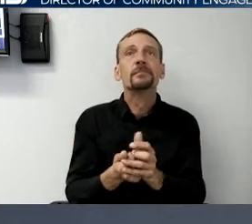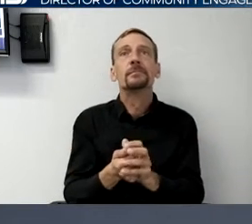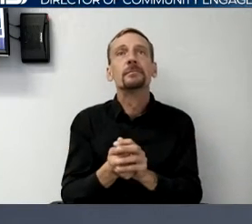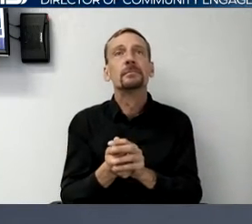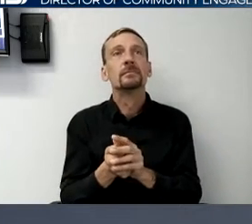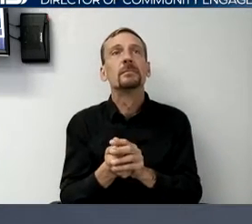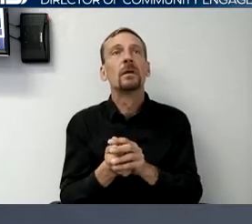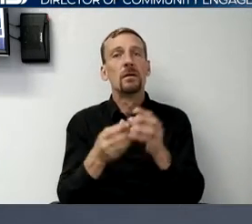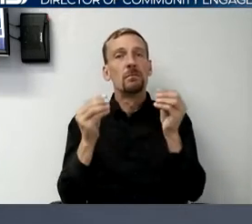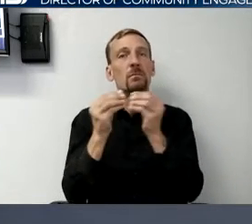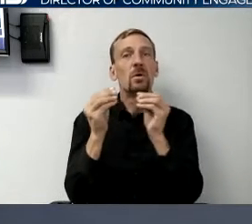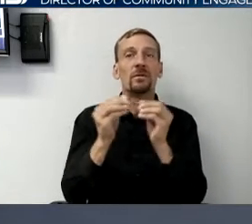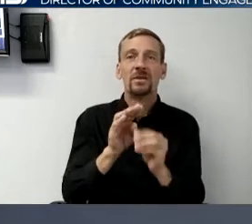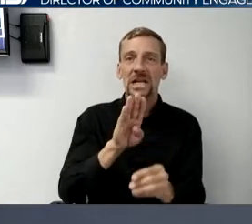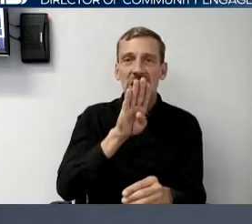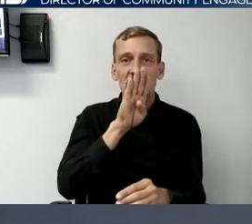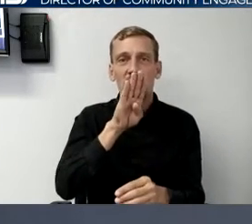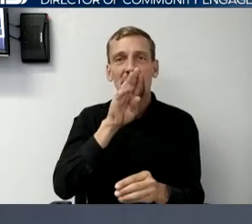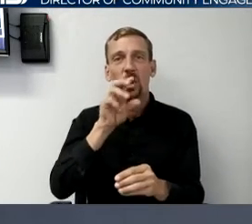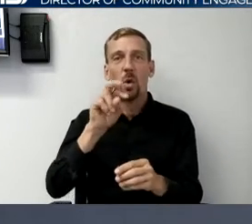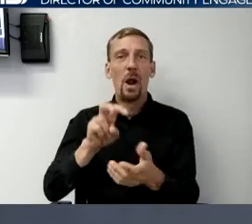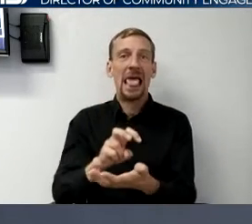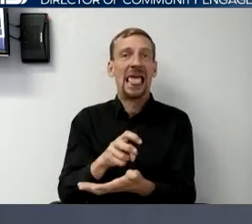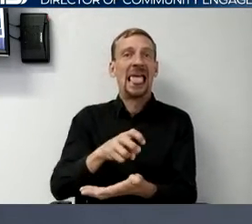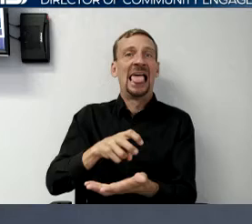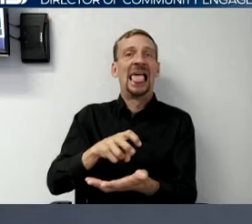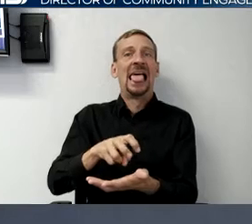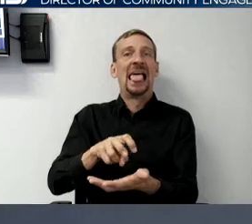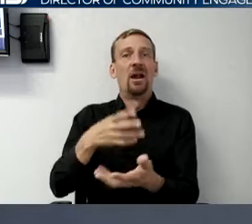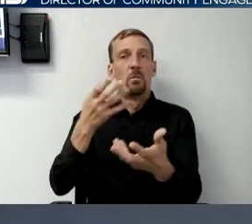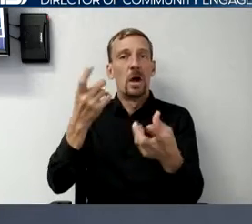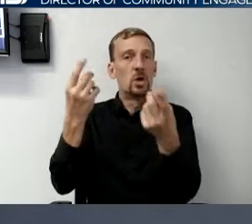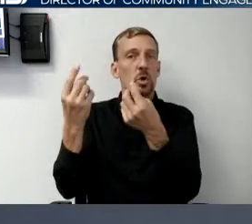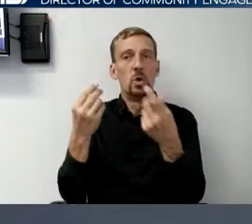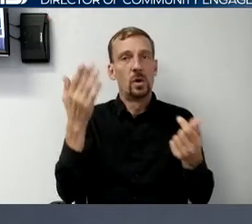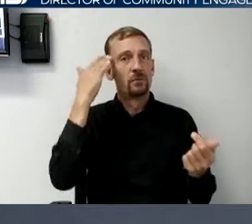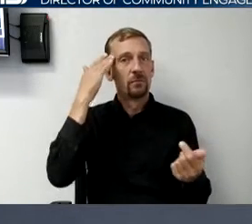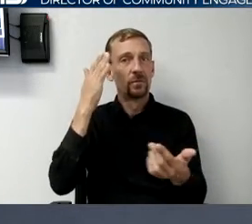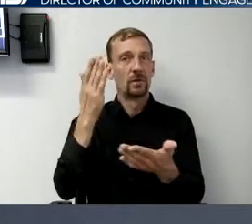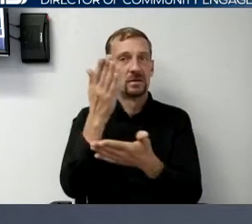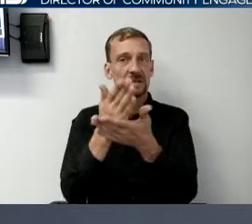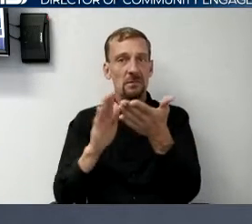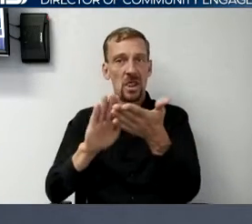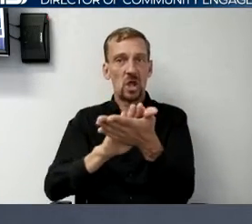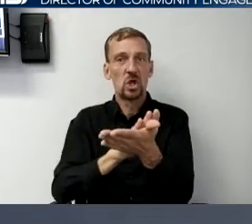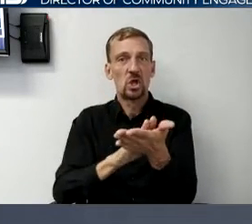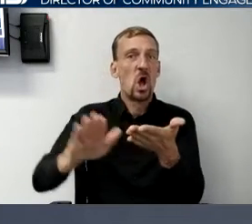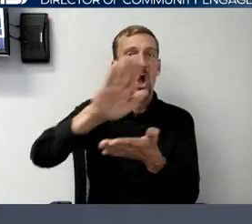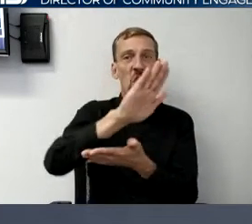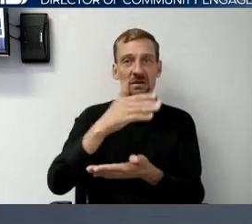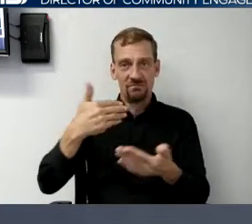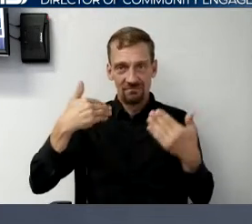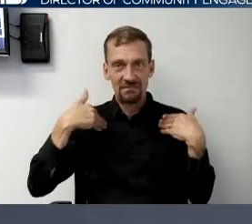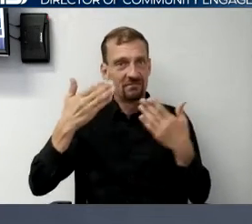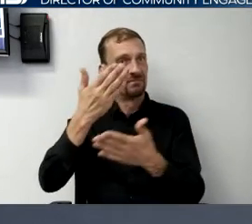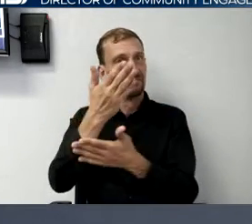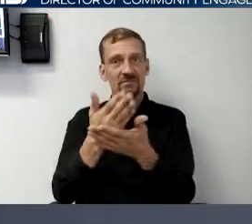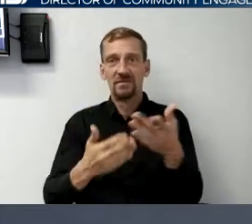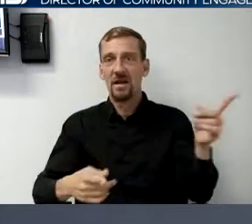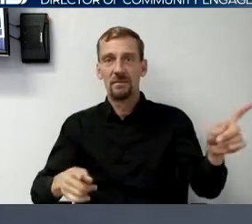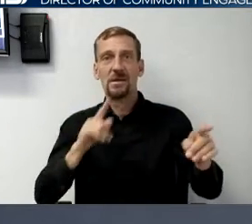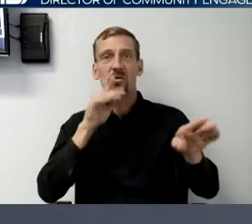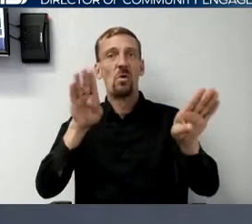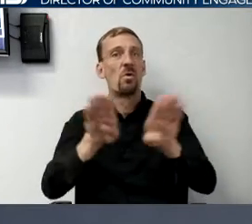I wouldn't say more frustrated or restless. I mean, you've seen what's going on at our colleges. Almost as soon as